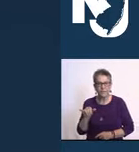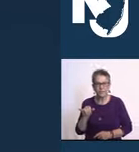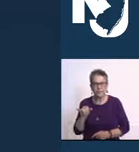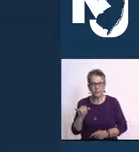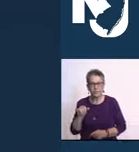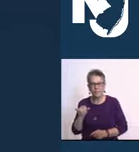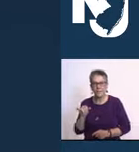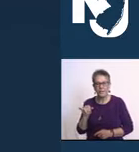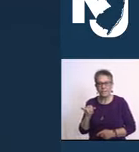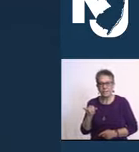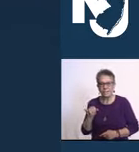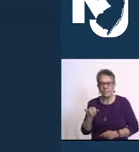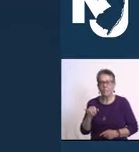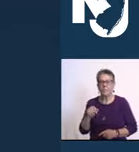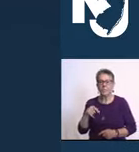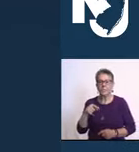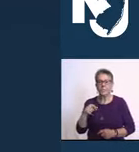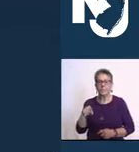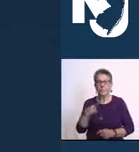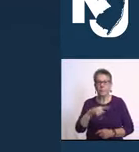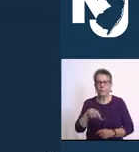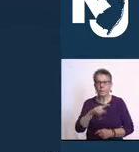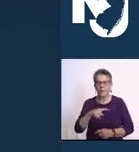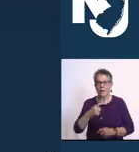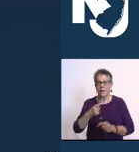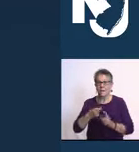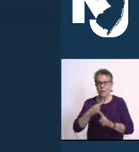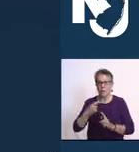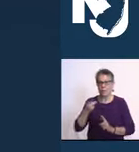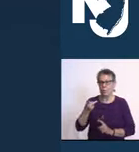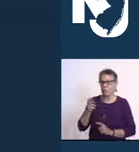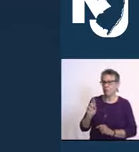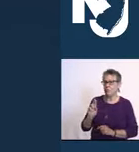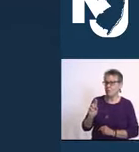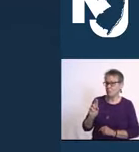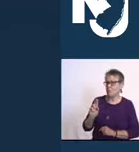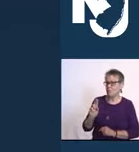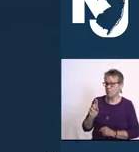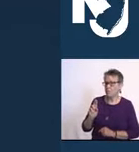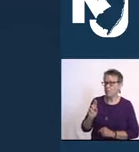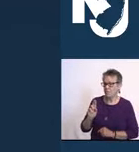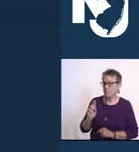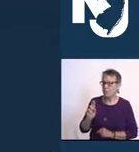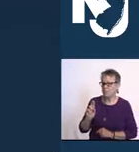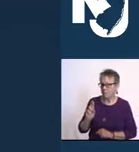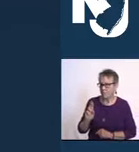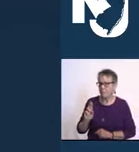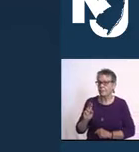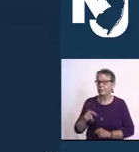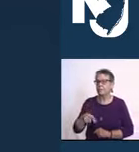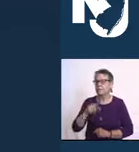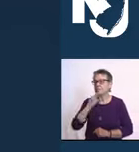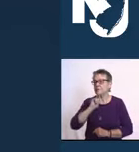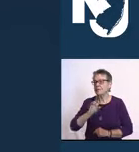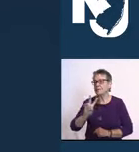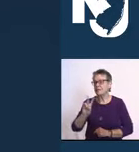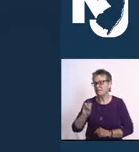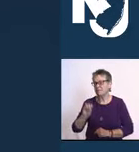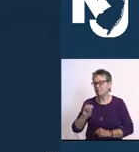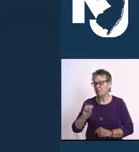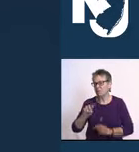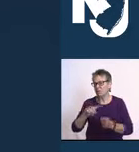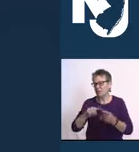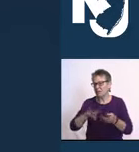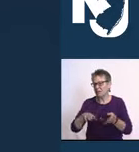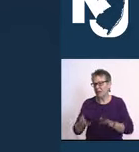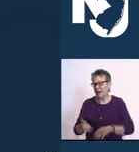Mayaguez, Puerto Rico. He was 70 when COVID took him in May of 2020. Jose was a United States Navy